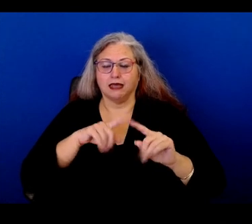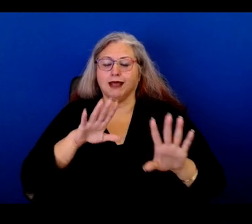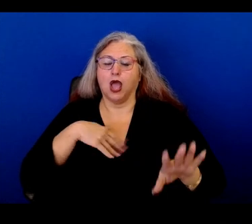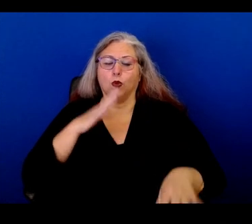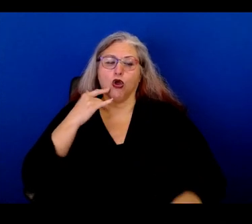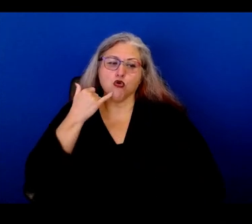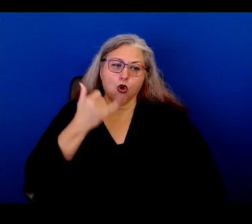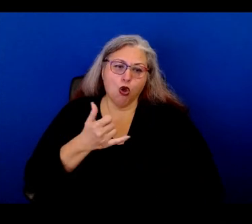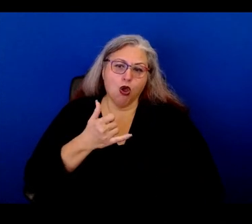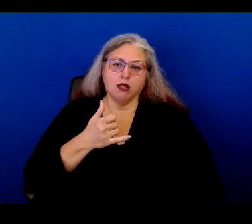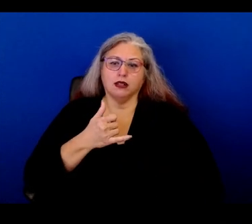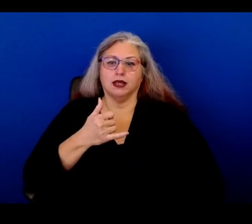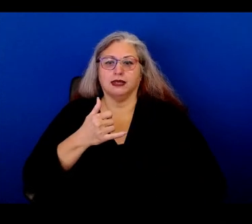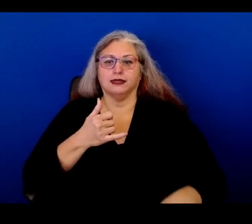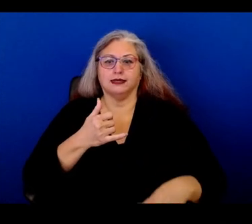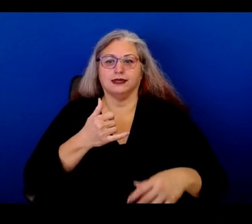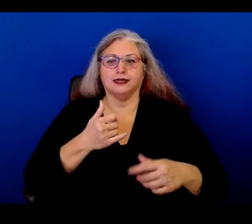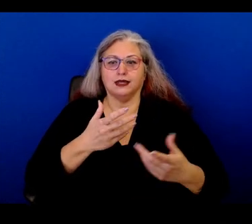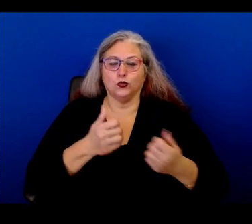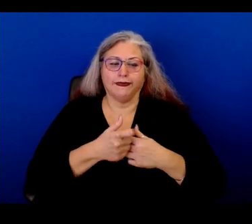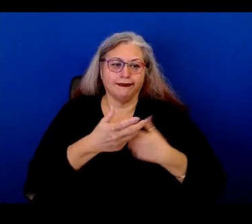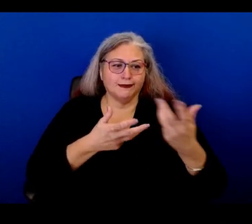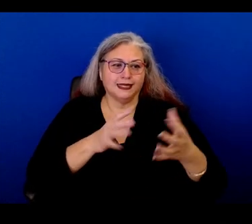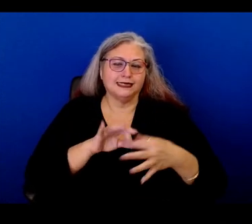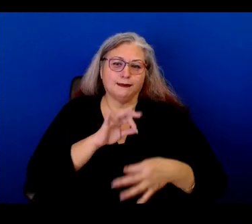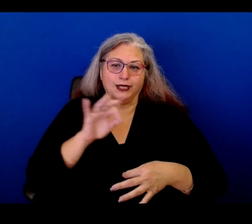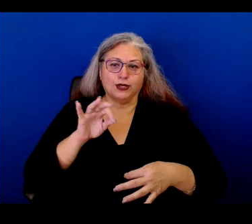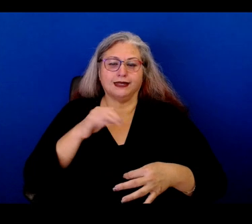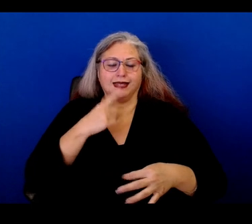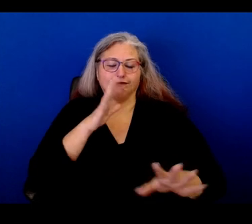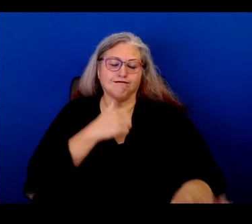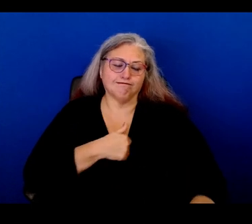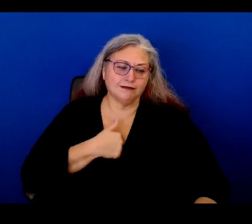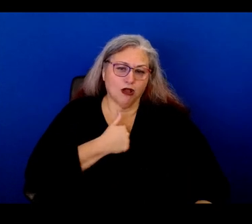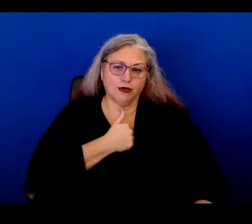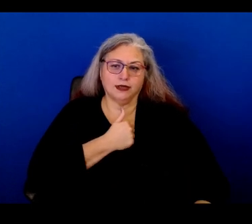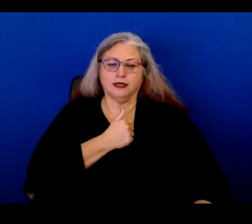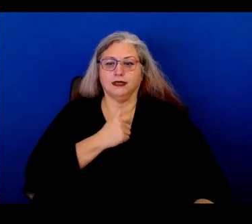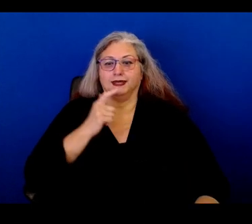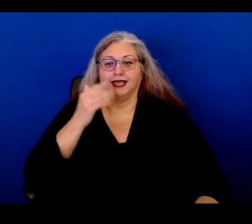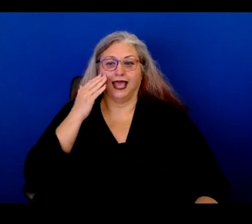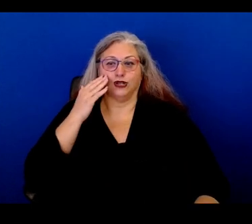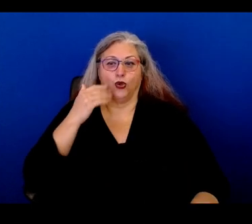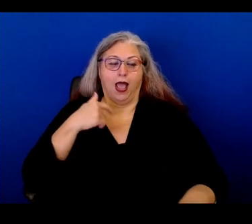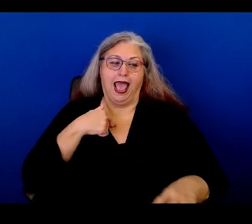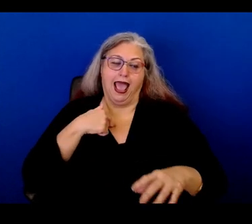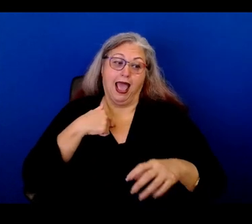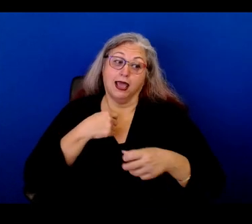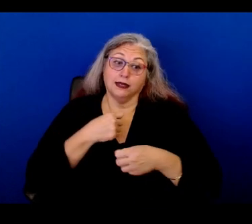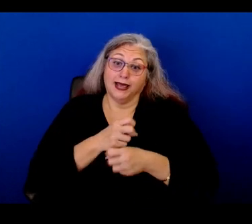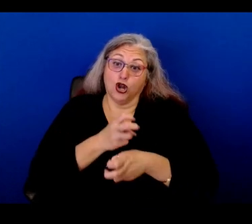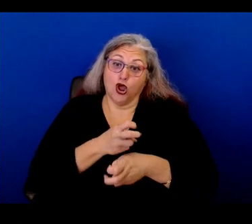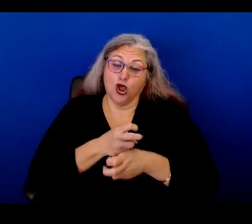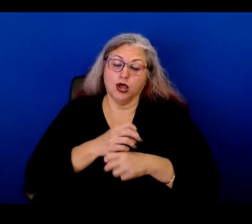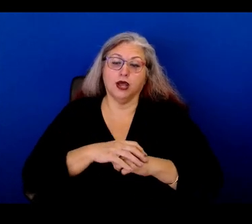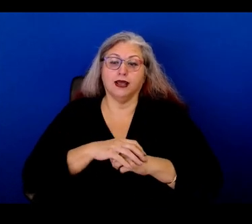them or am with them in spirit, and I apologize because I know I didn't make it easy. And